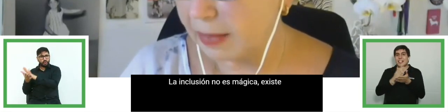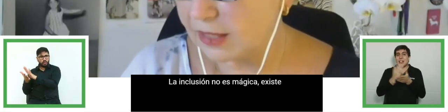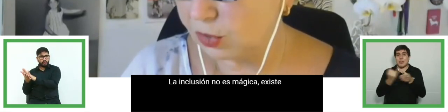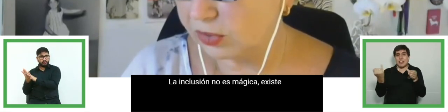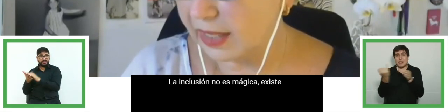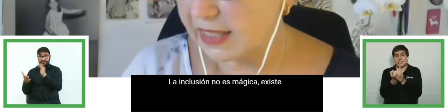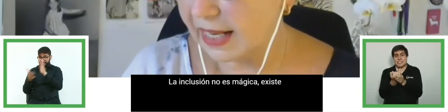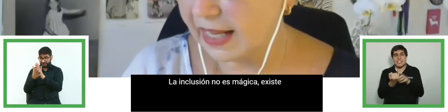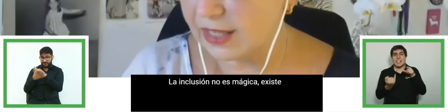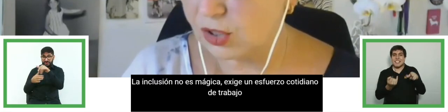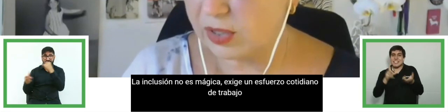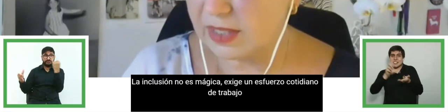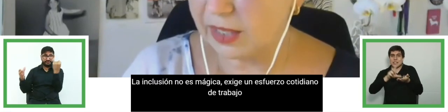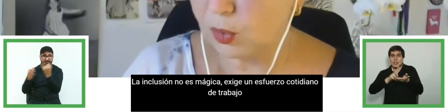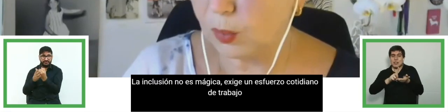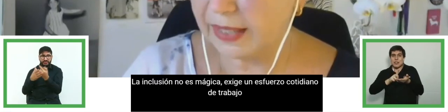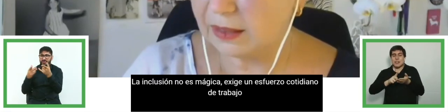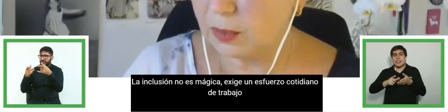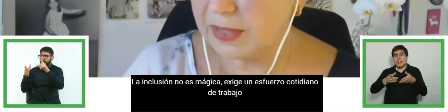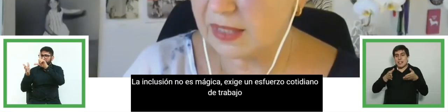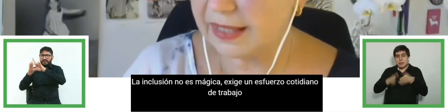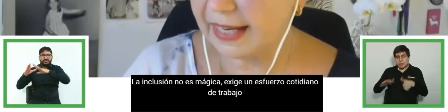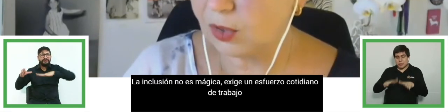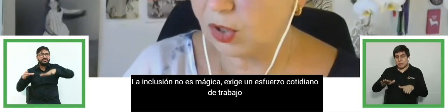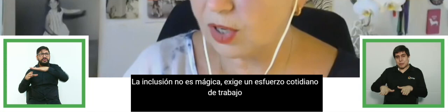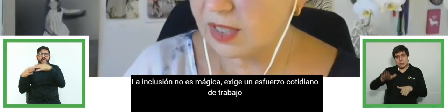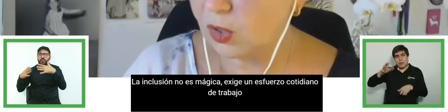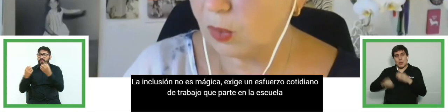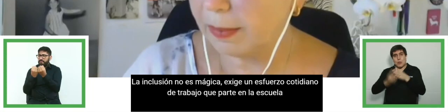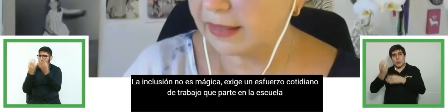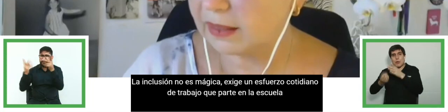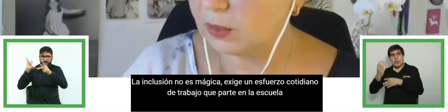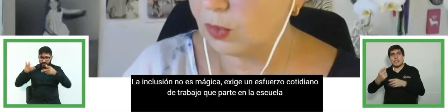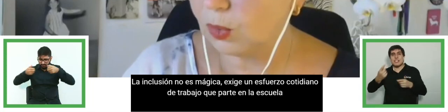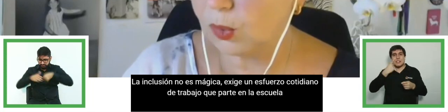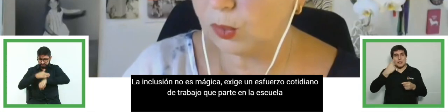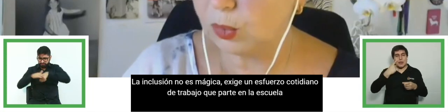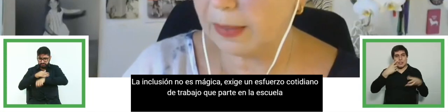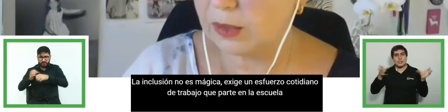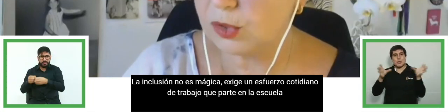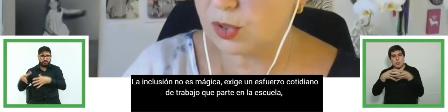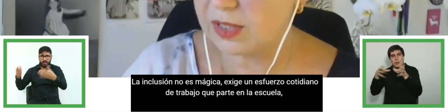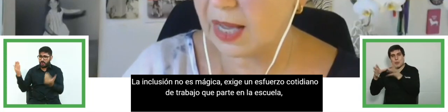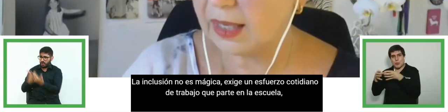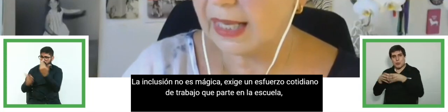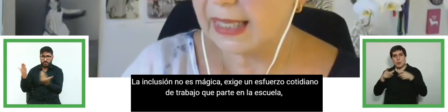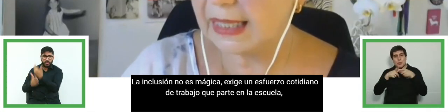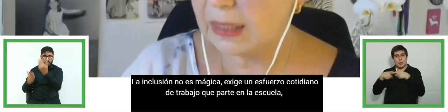and recognize as part of a human social